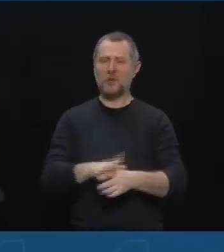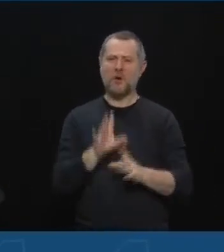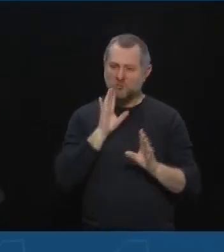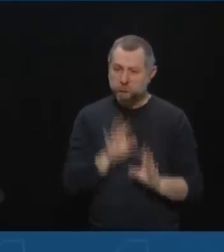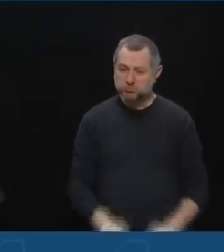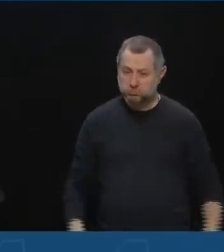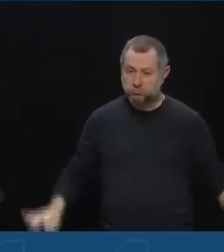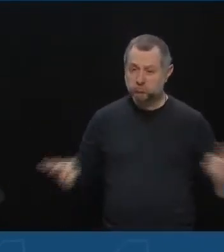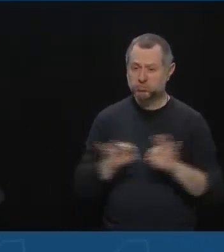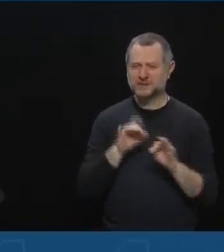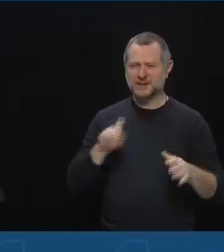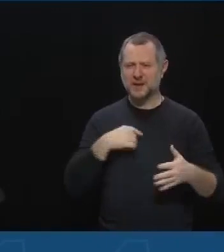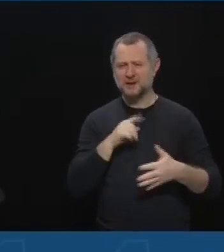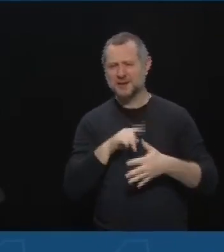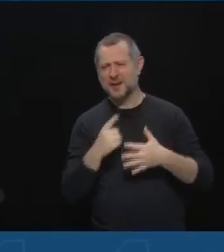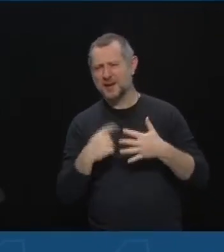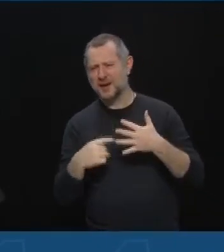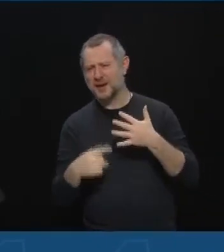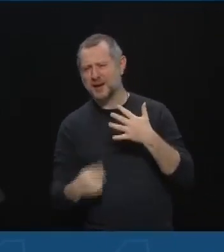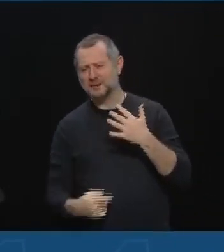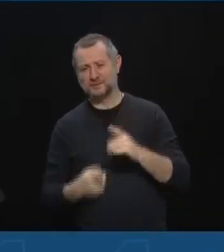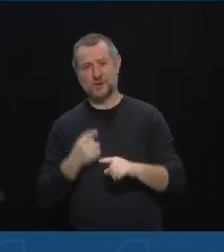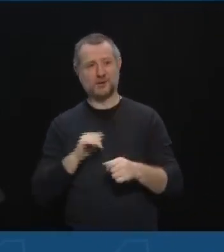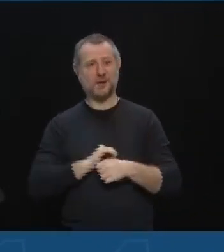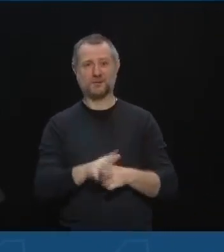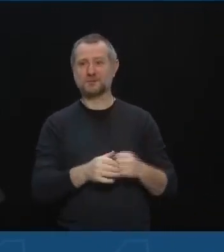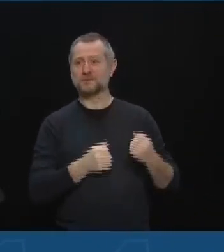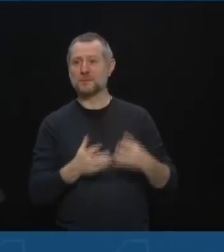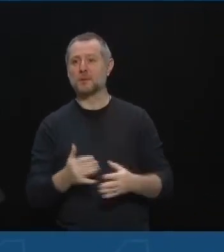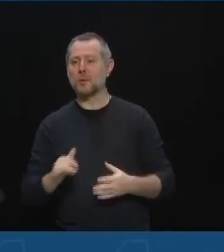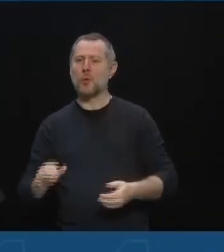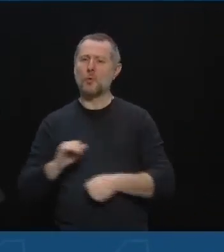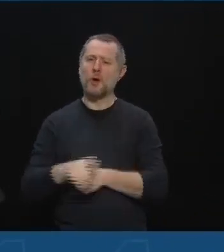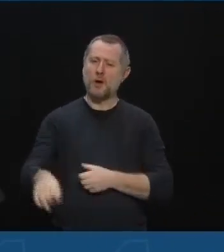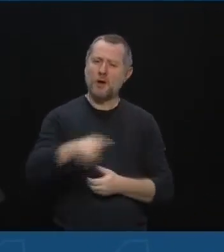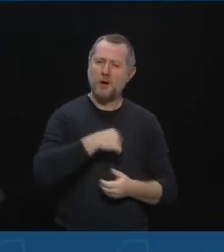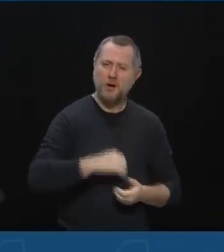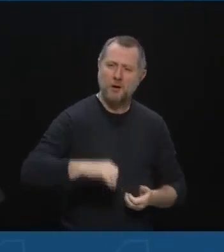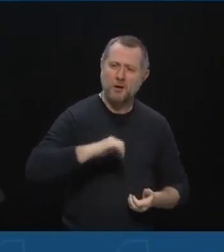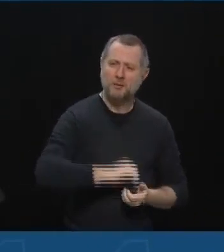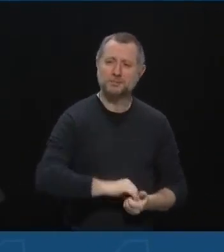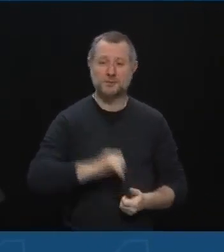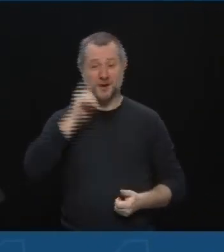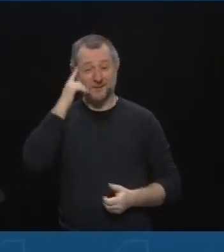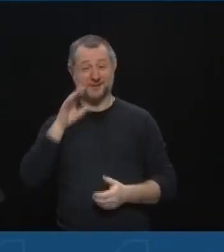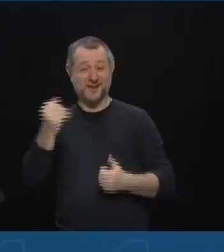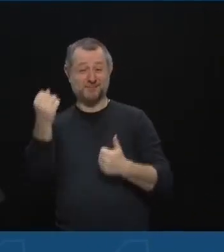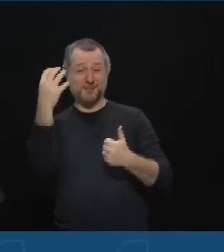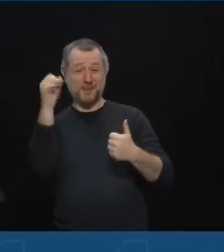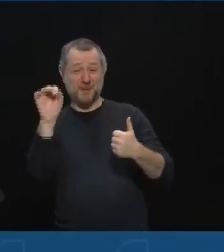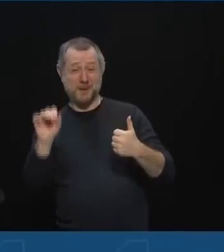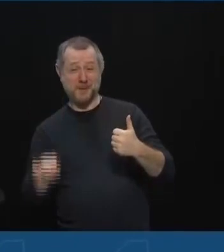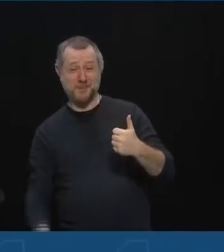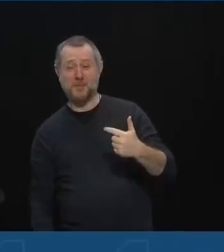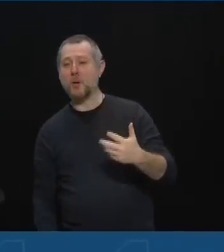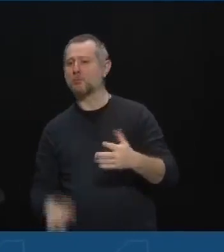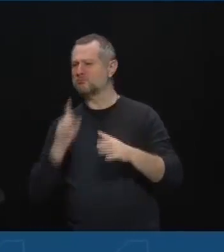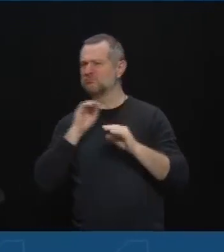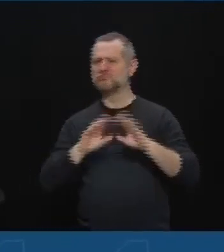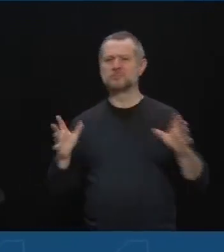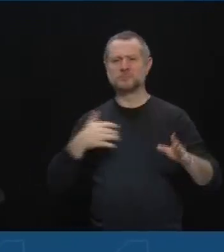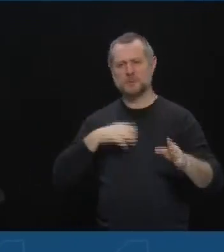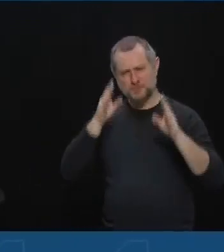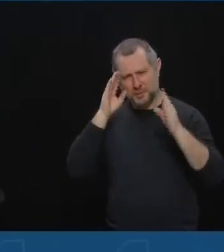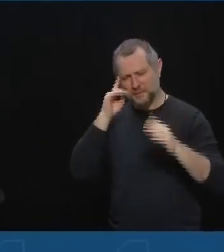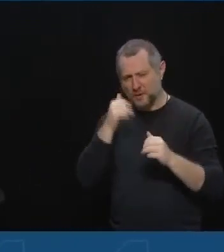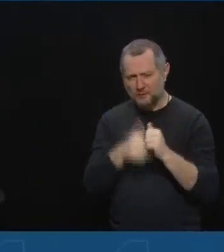rebound from this pandemic, and working hand in hand, as you can tell from the governor's presentation, the governor has listened. She's worked with